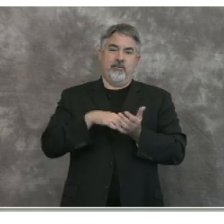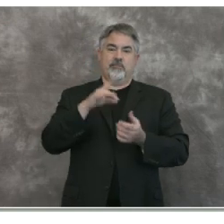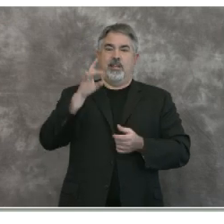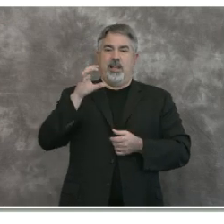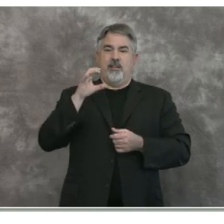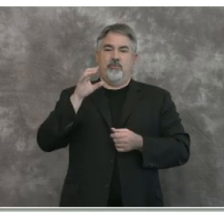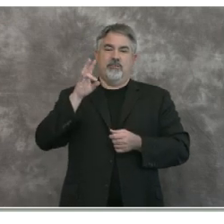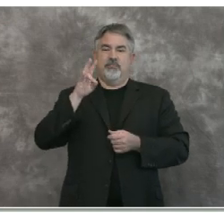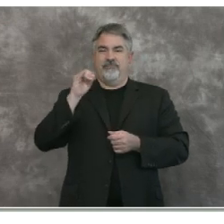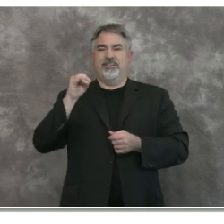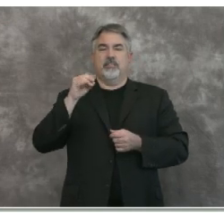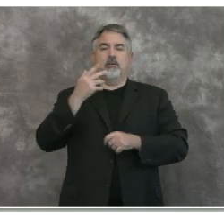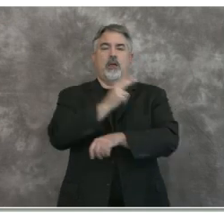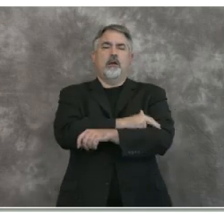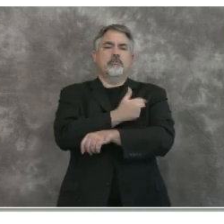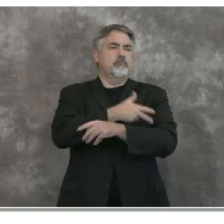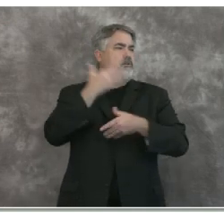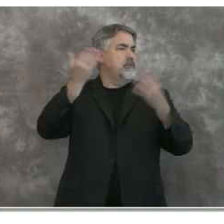3,870.